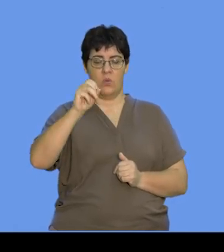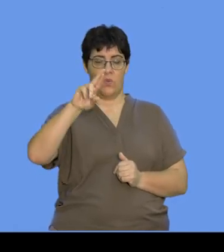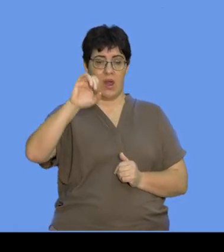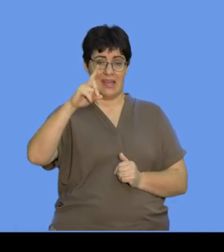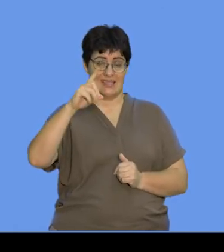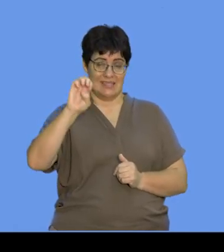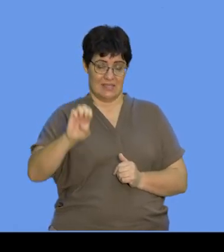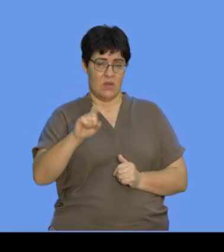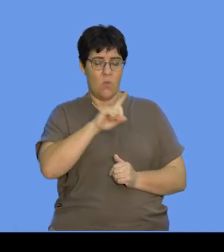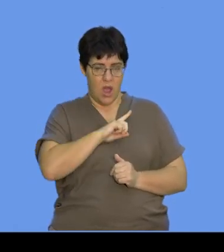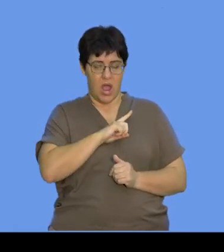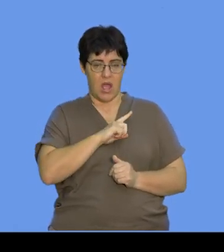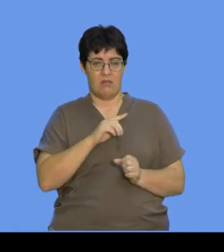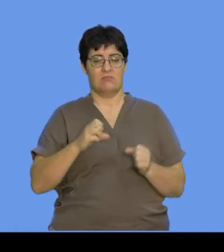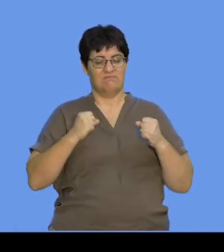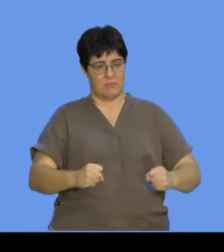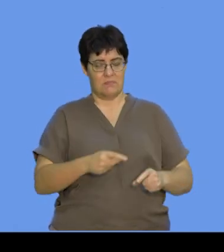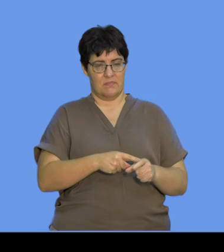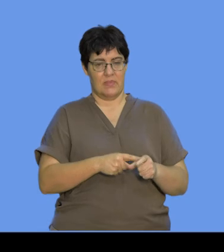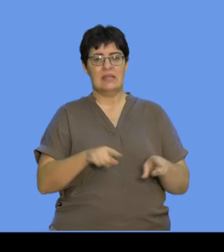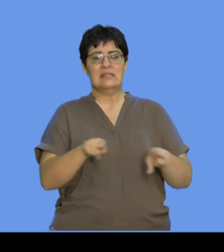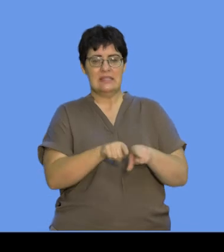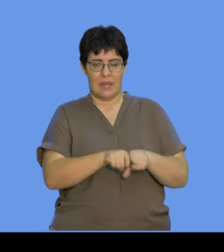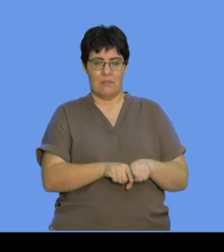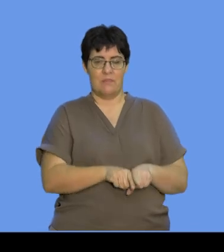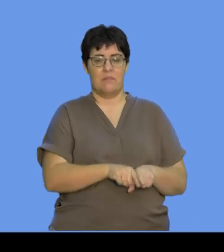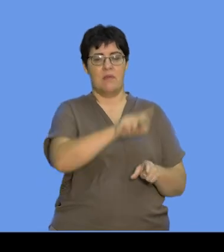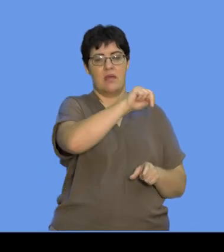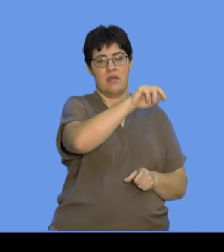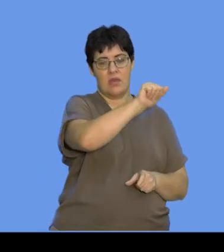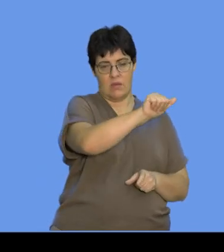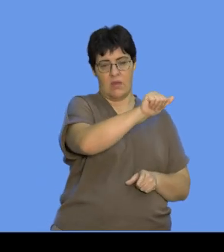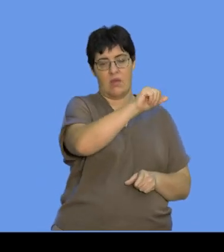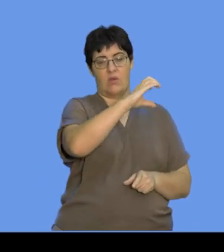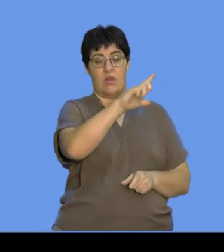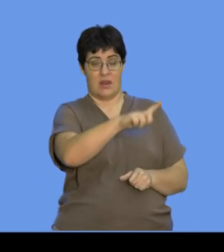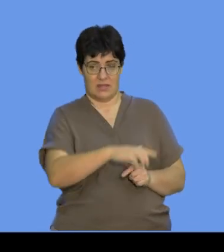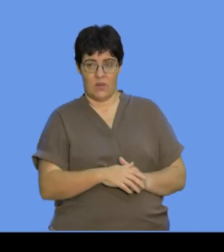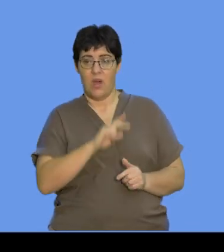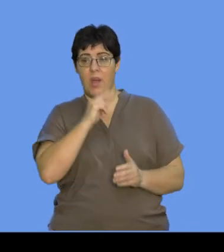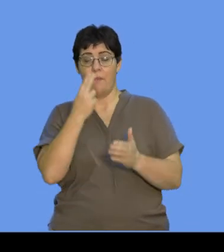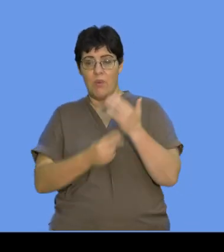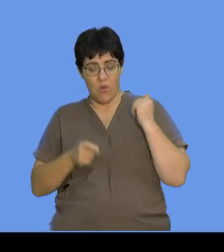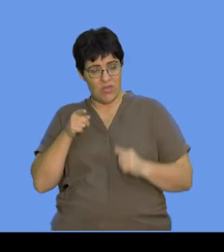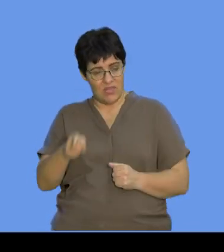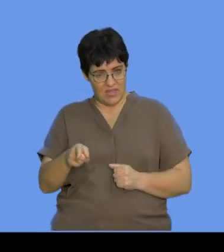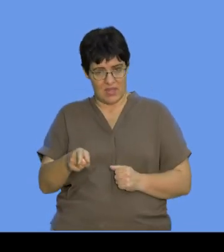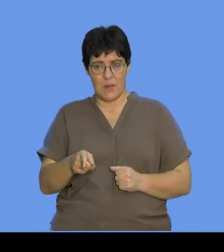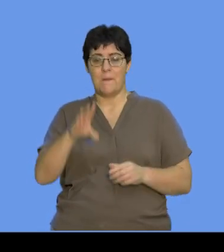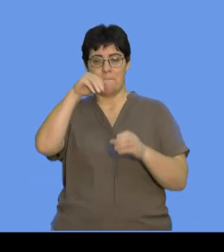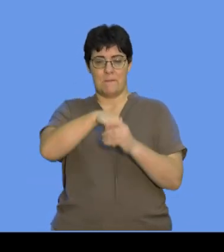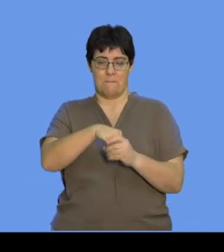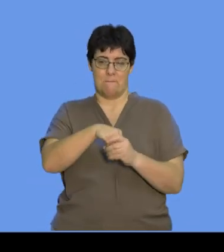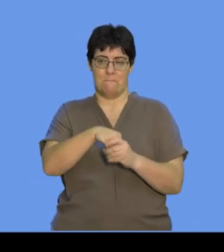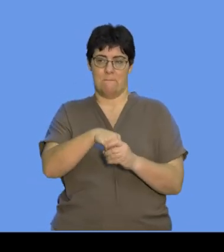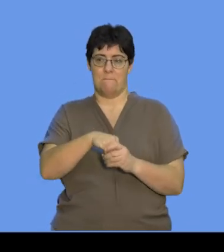similar properties to those of sodium chloride, because what is common is that both of them, they contain chlorine. Take note,